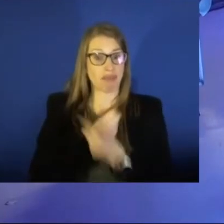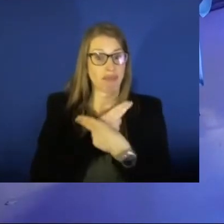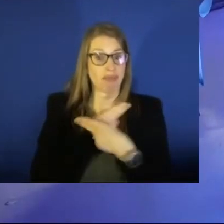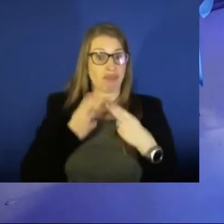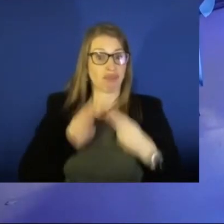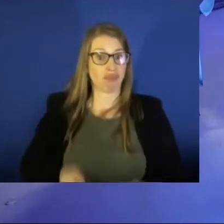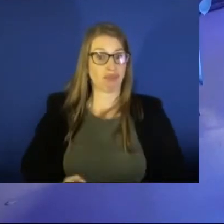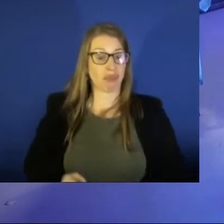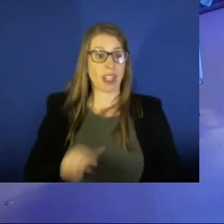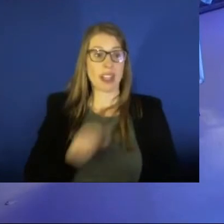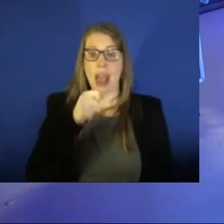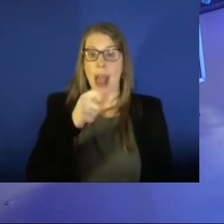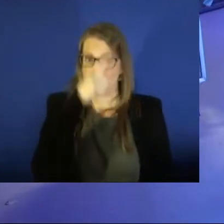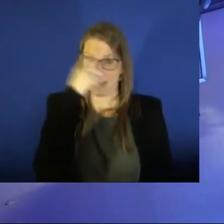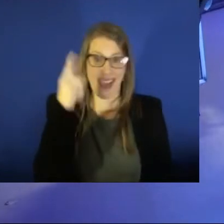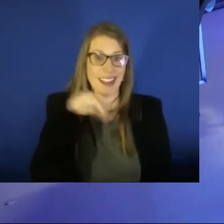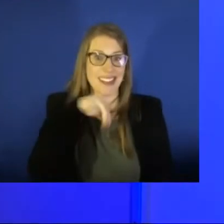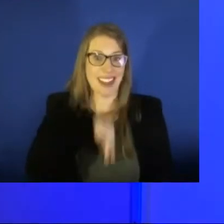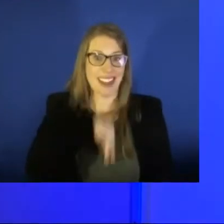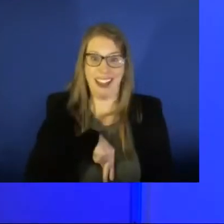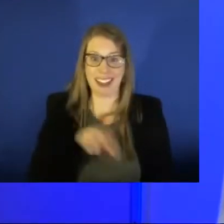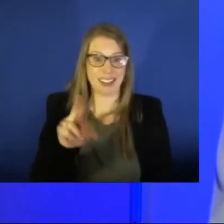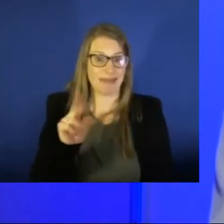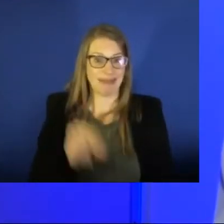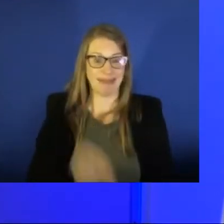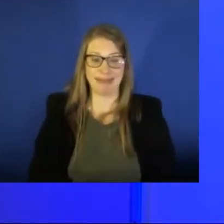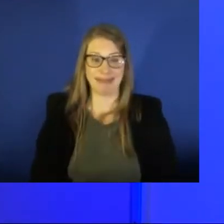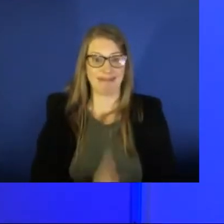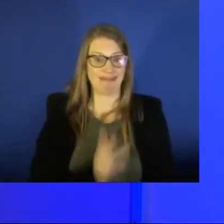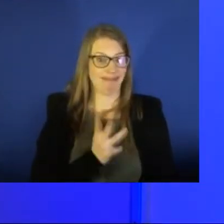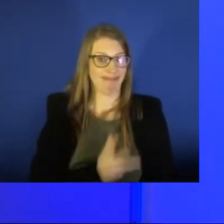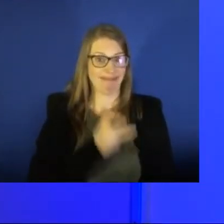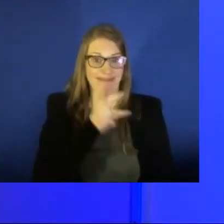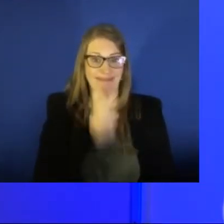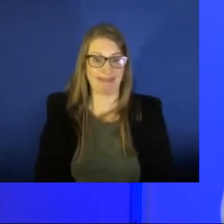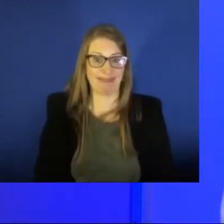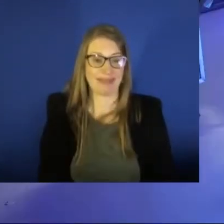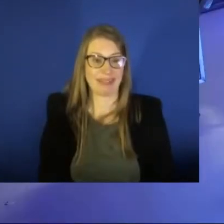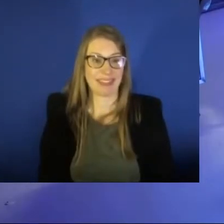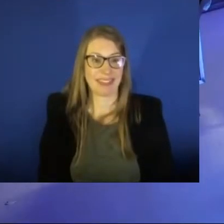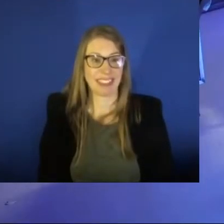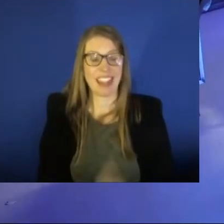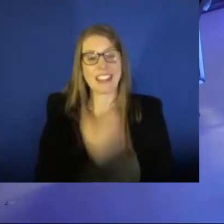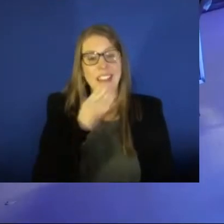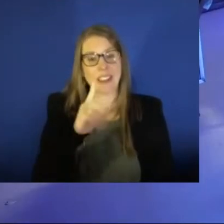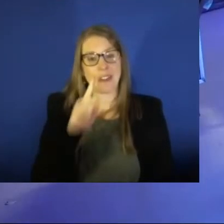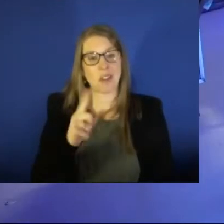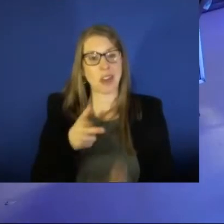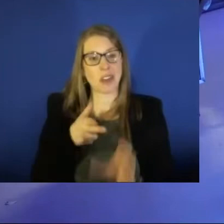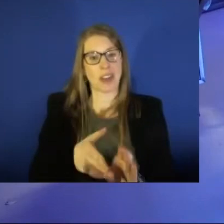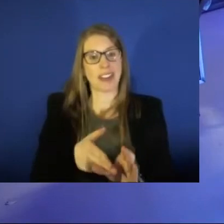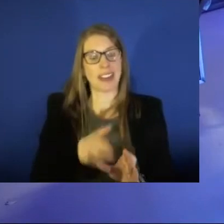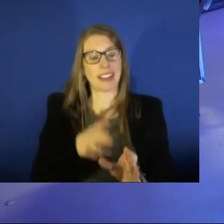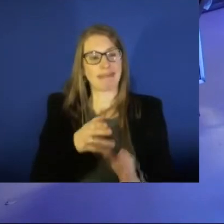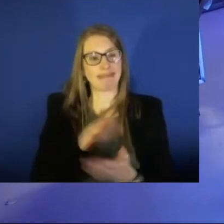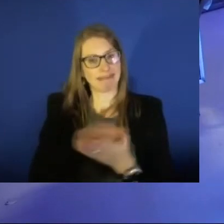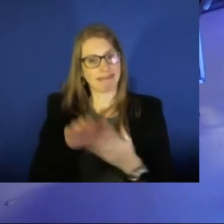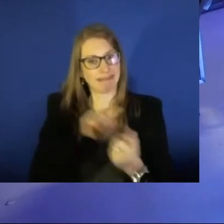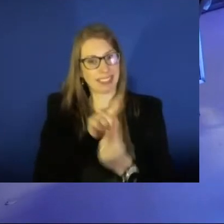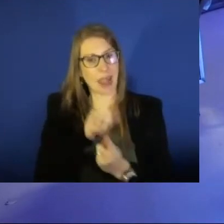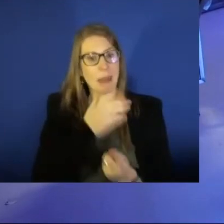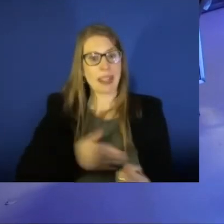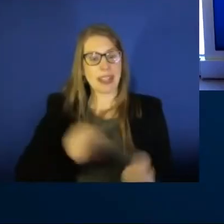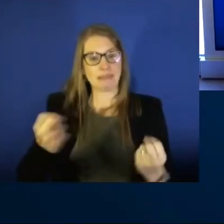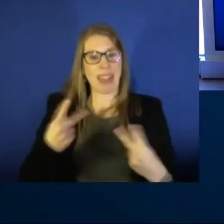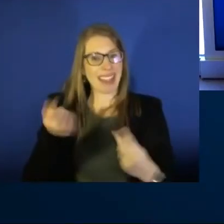black ties. Okay. At any rate, but thanks for the invitation today. No, great to meet you. Great to have you. Please come back anytime. Dr.